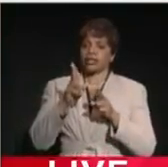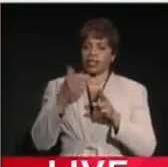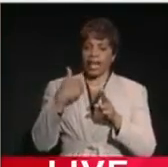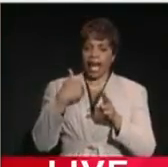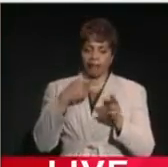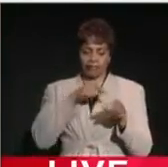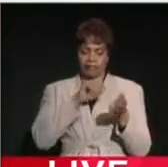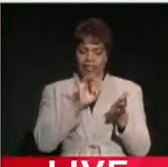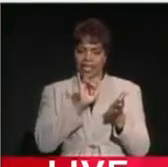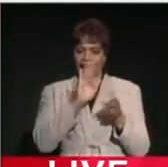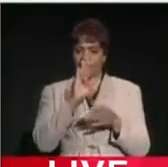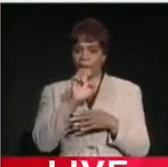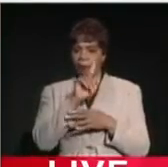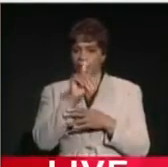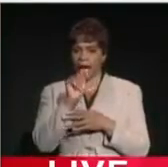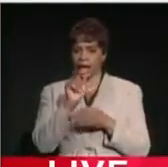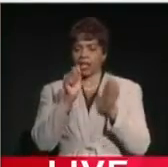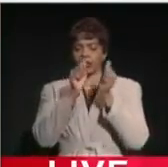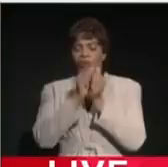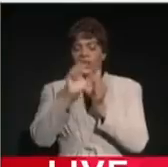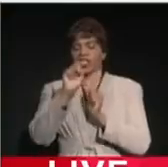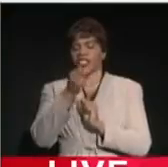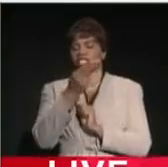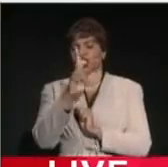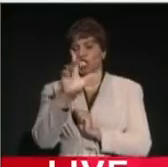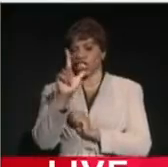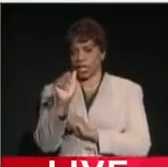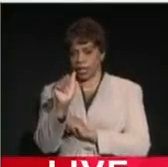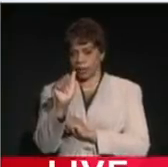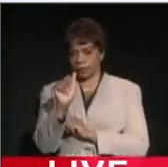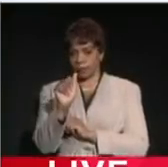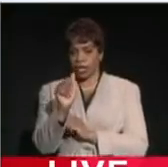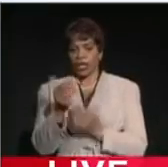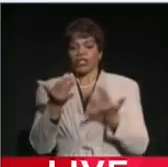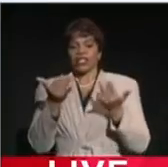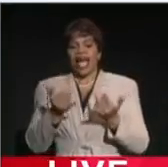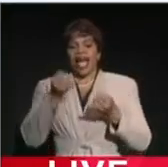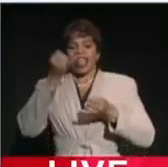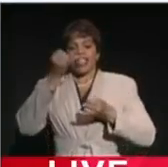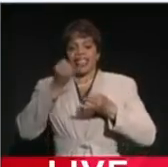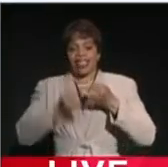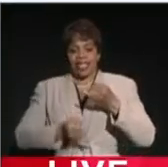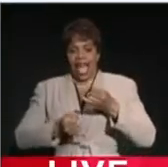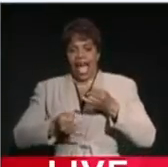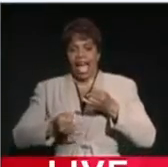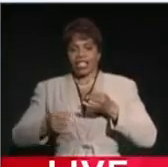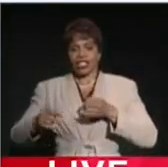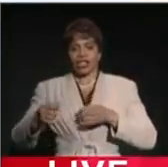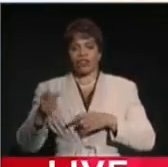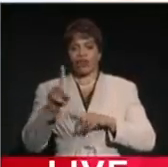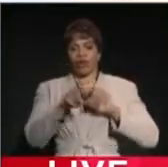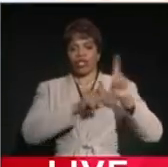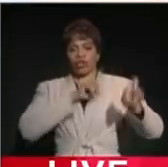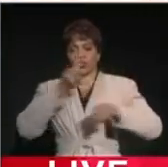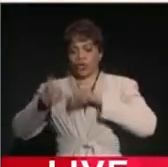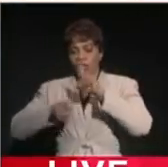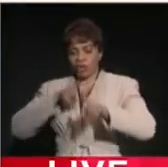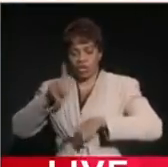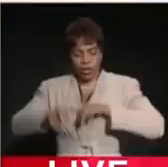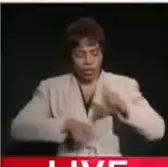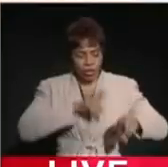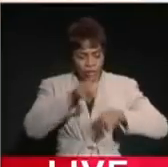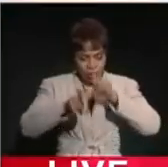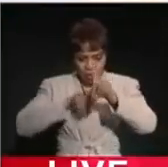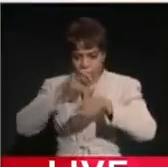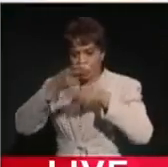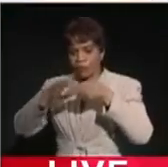right. I would like to go to our flash round, where we ask for some brief answers, our flash